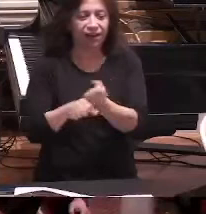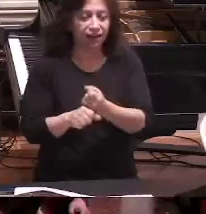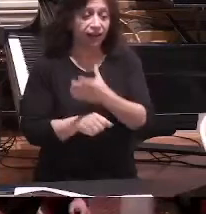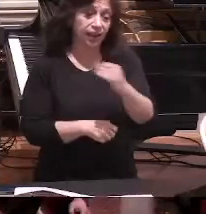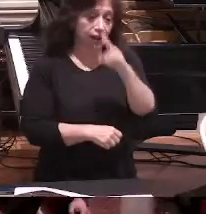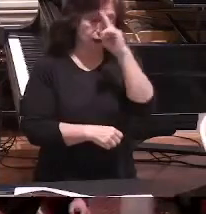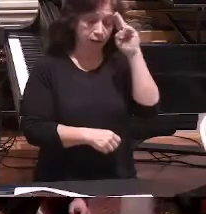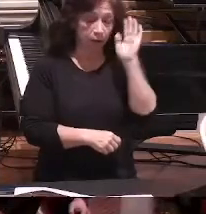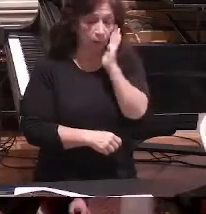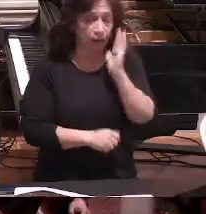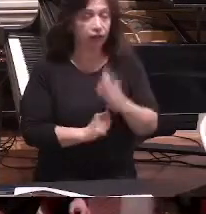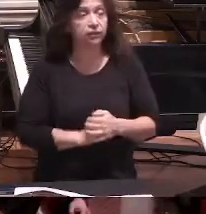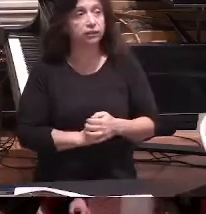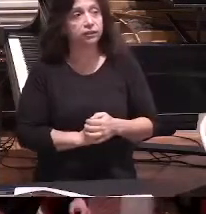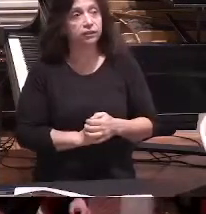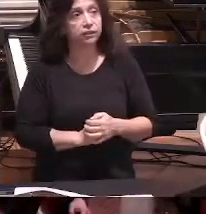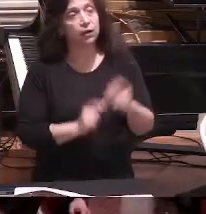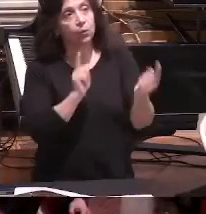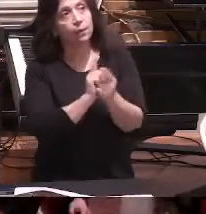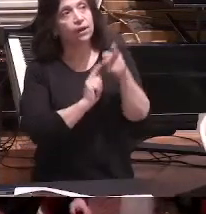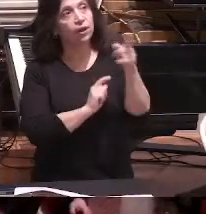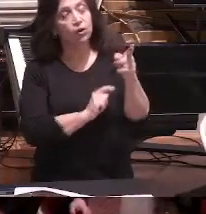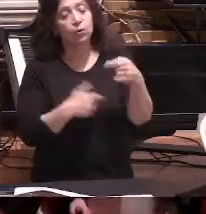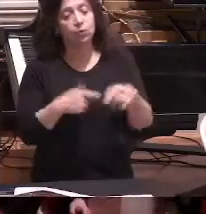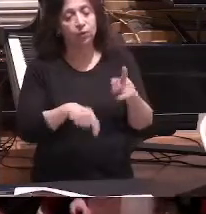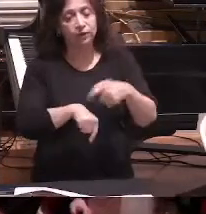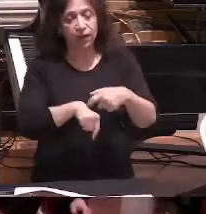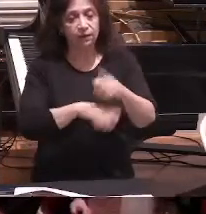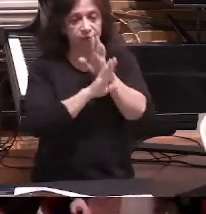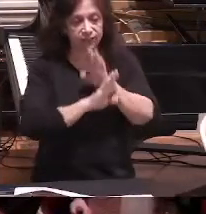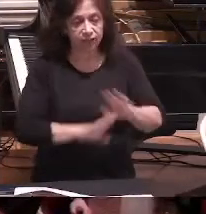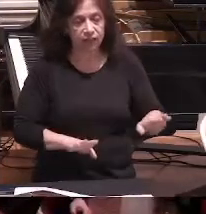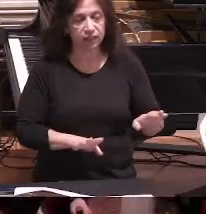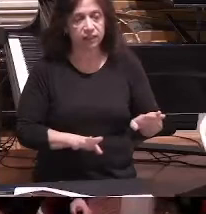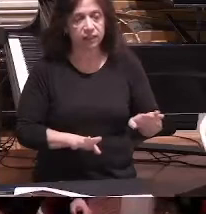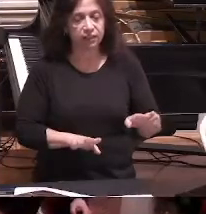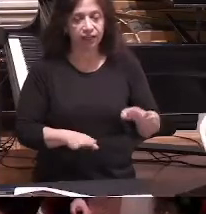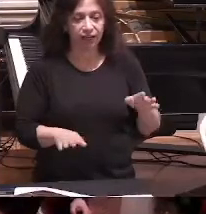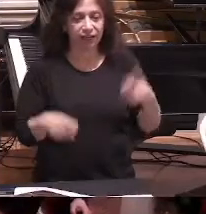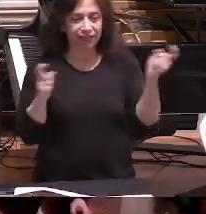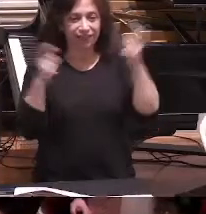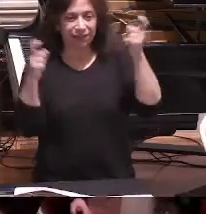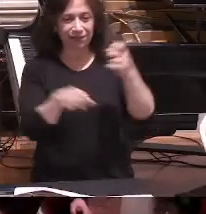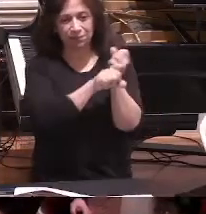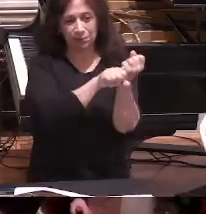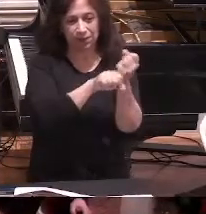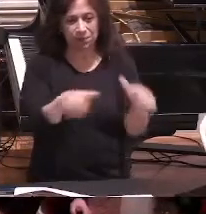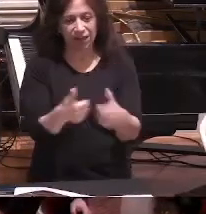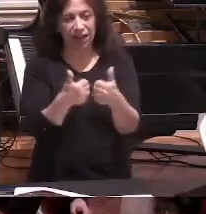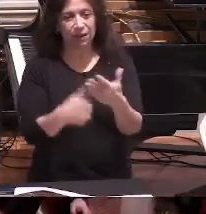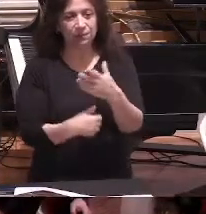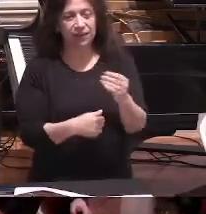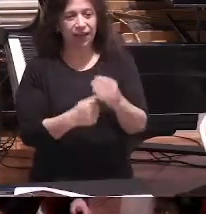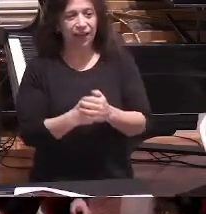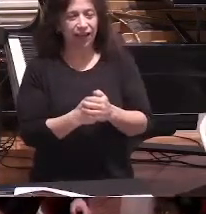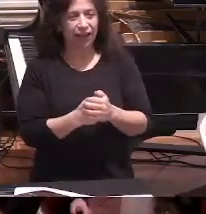hospital bed. We meet you in times of silence, in cheers at the ballpark, and